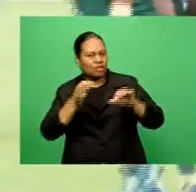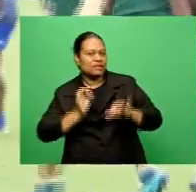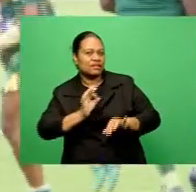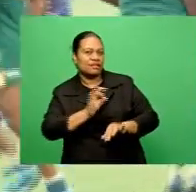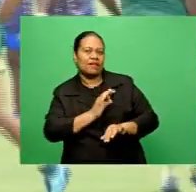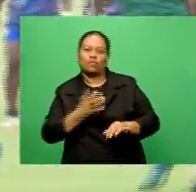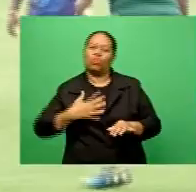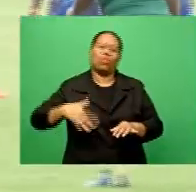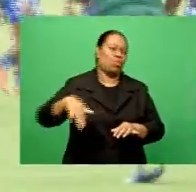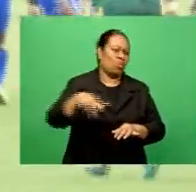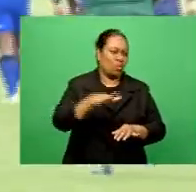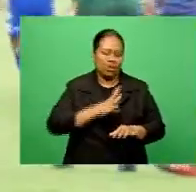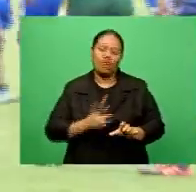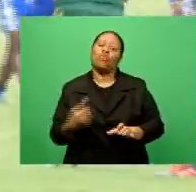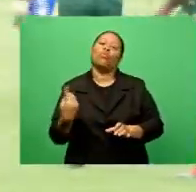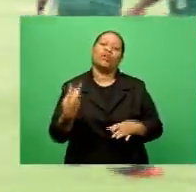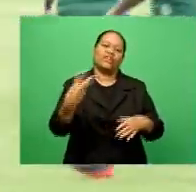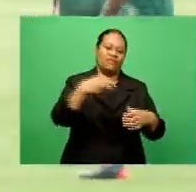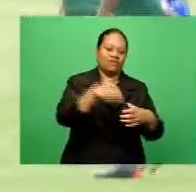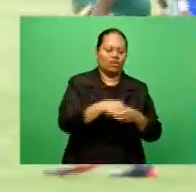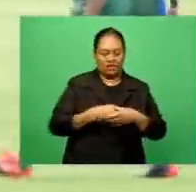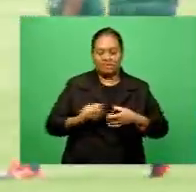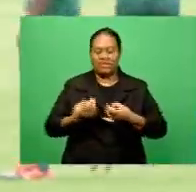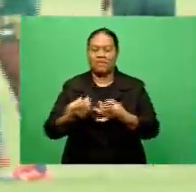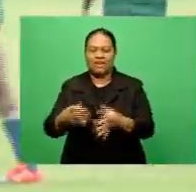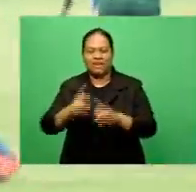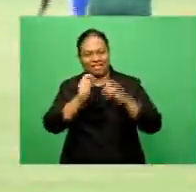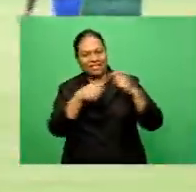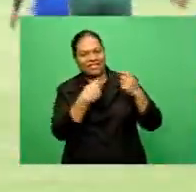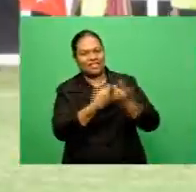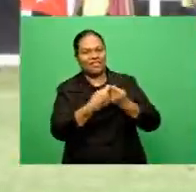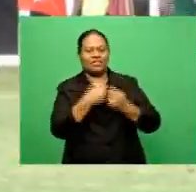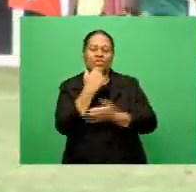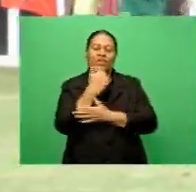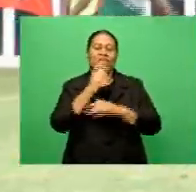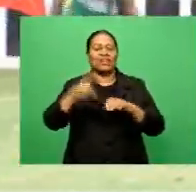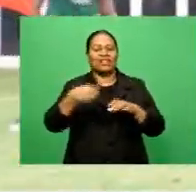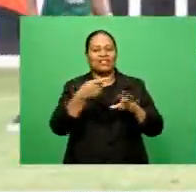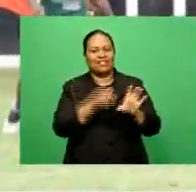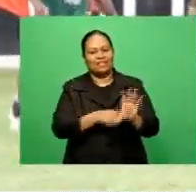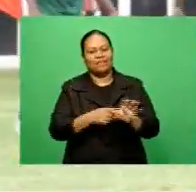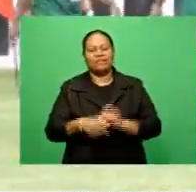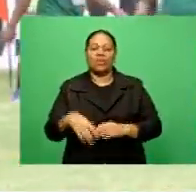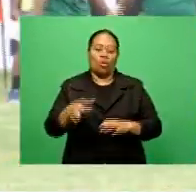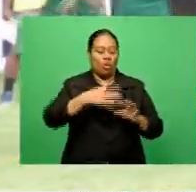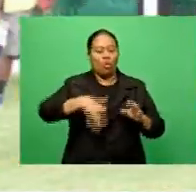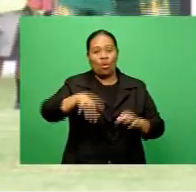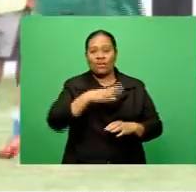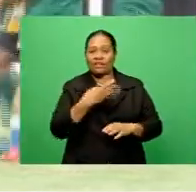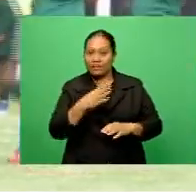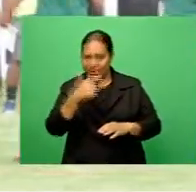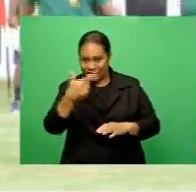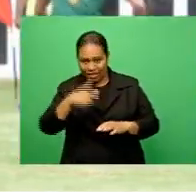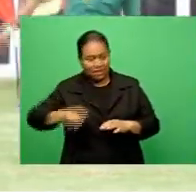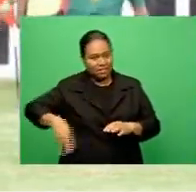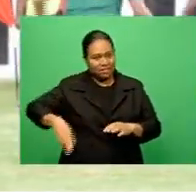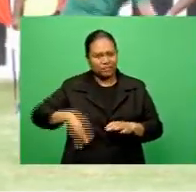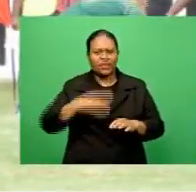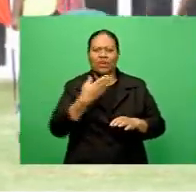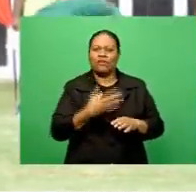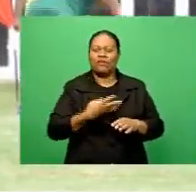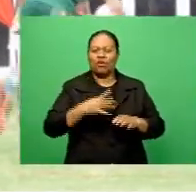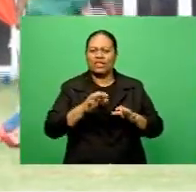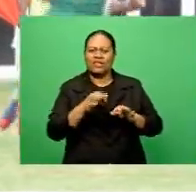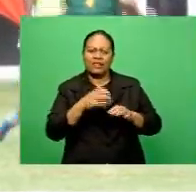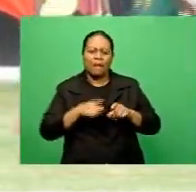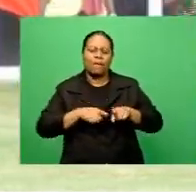ranked to everyone who is involved in preparing the team to the Rugby League World Cup. Out of 47, 14 of these players are